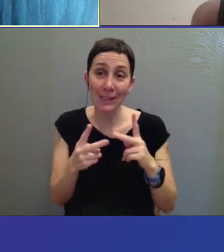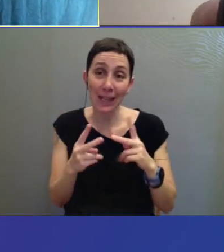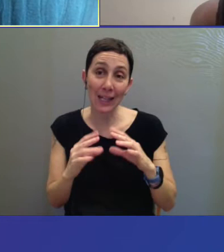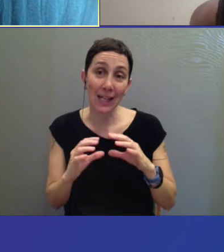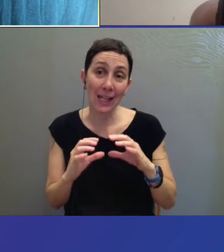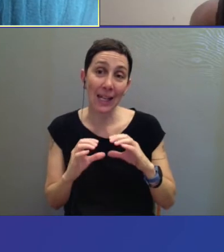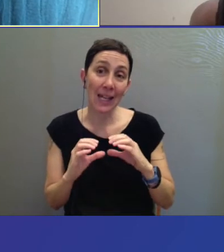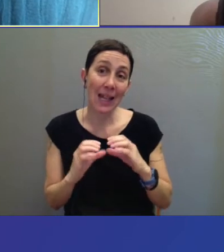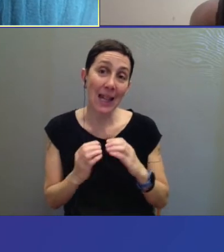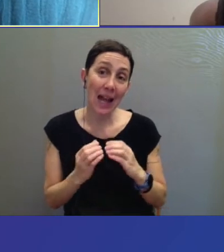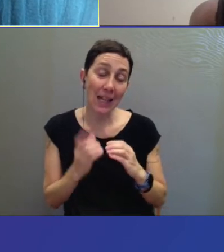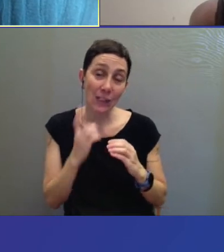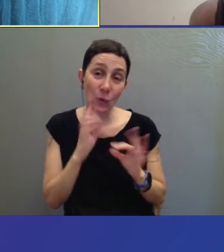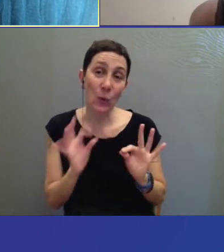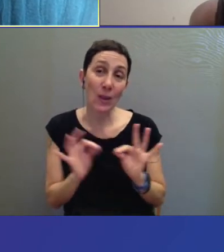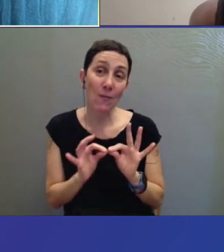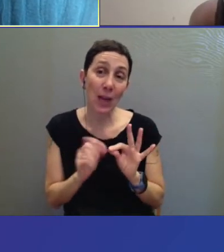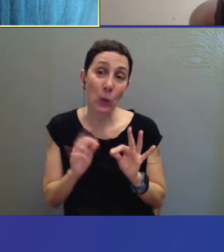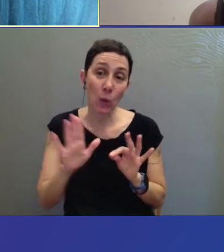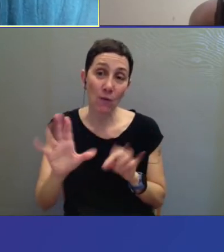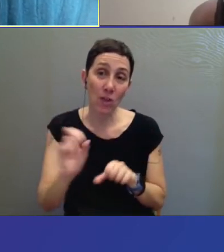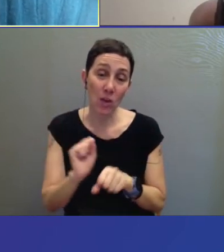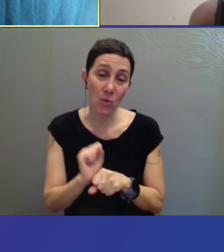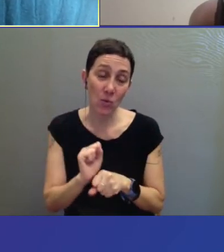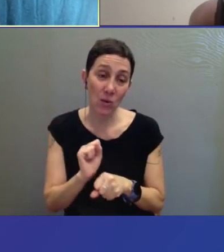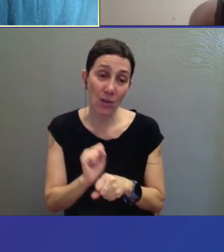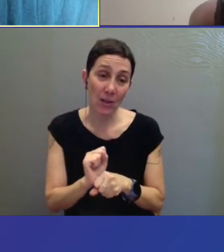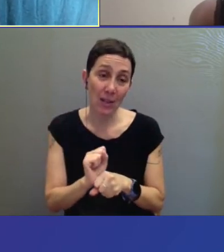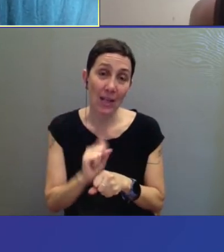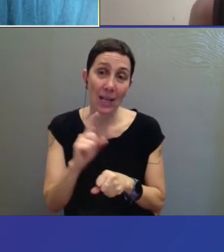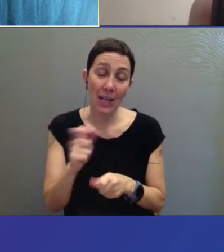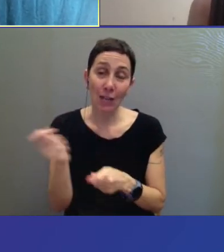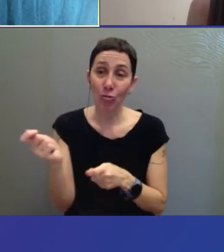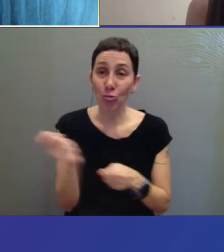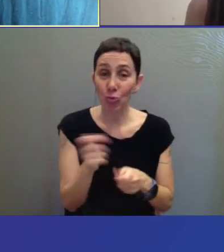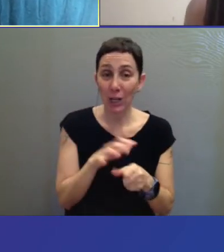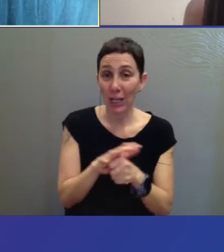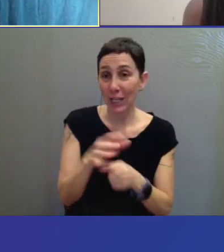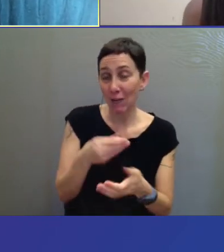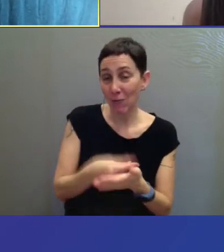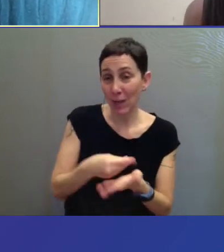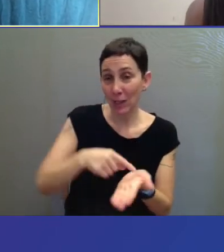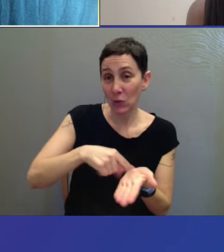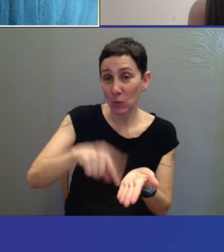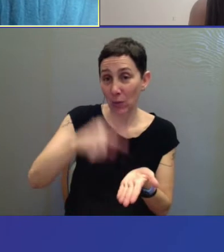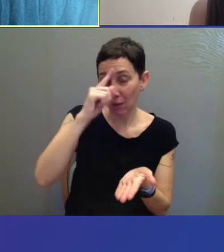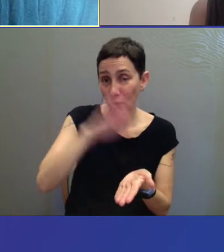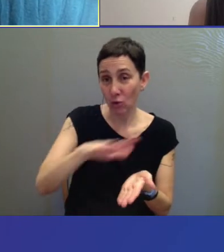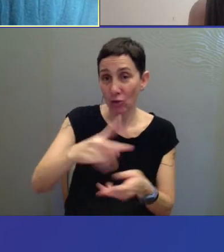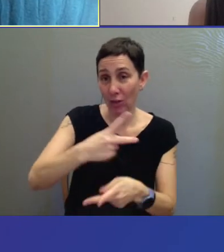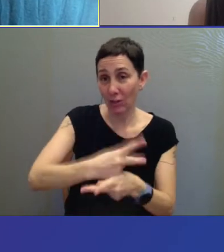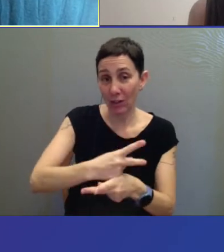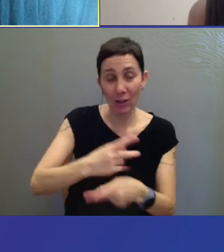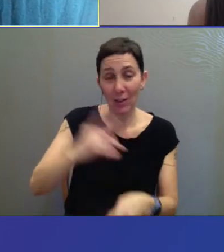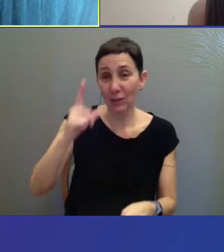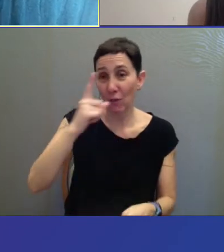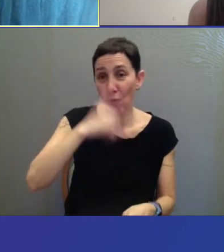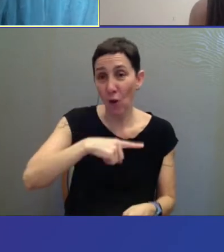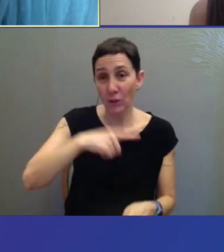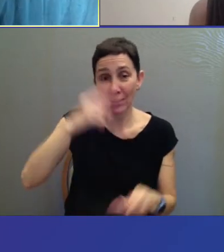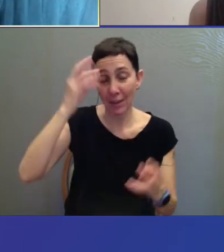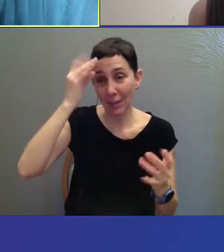of the value of their work, and it has to somehow bring in enough money for childcare. I think it's really false thinking. It's